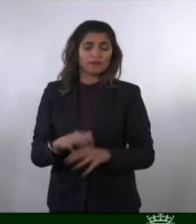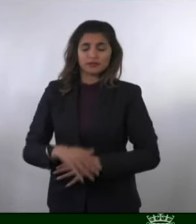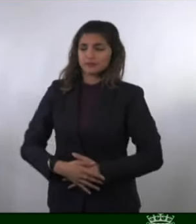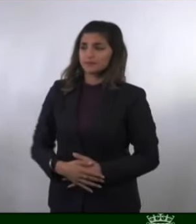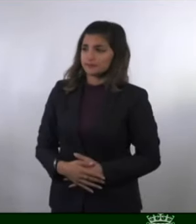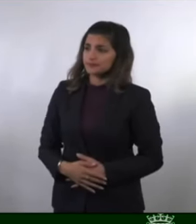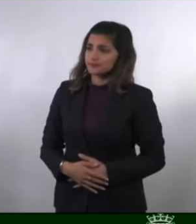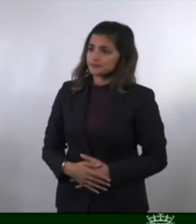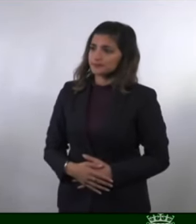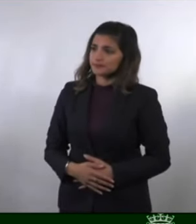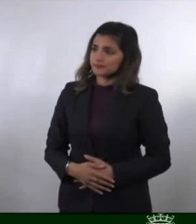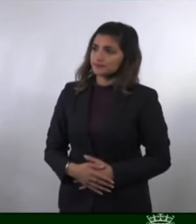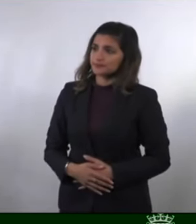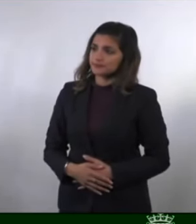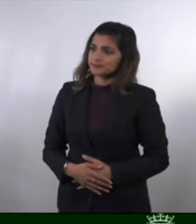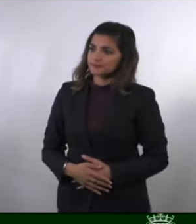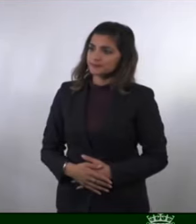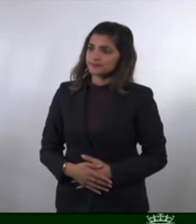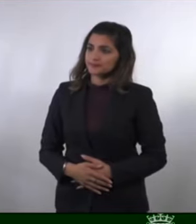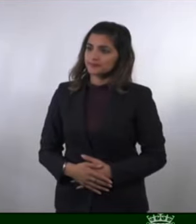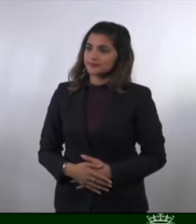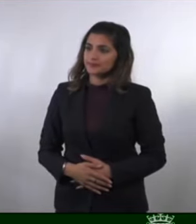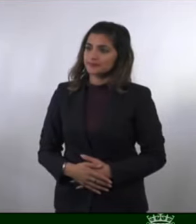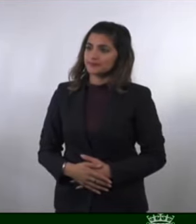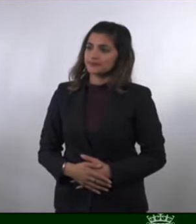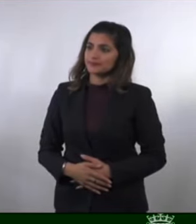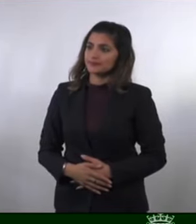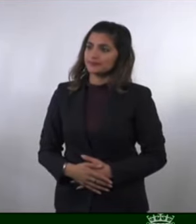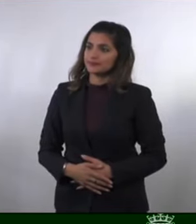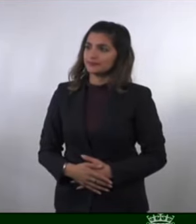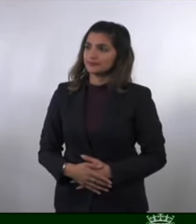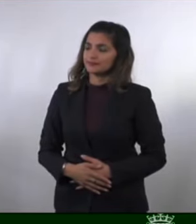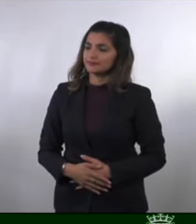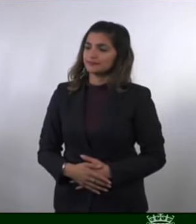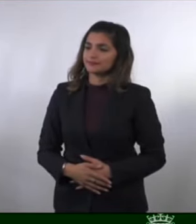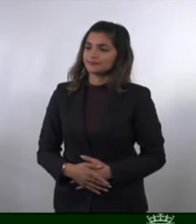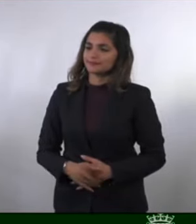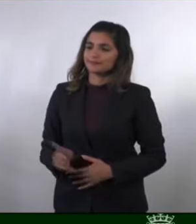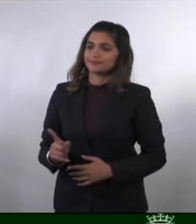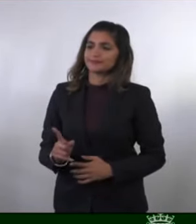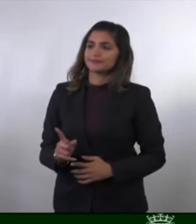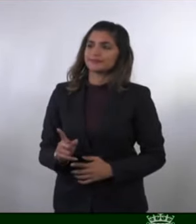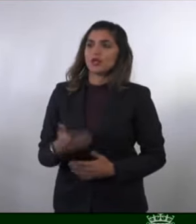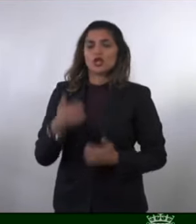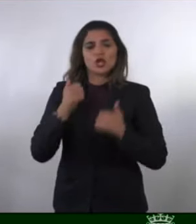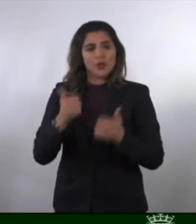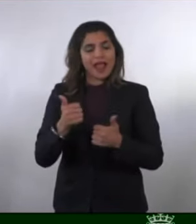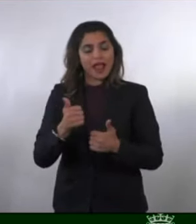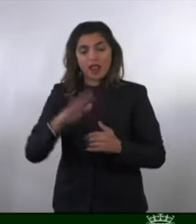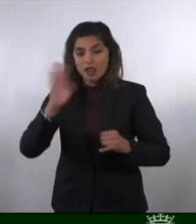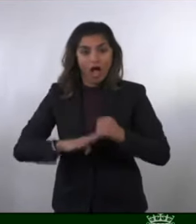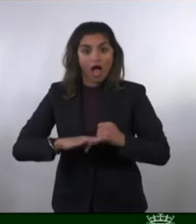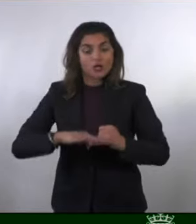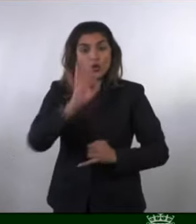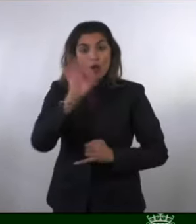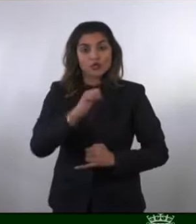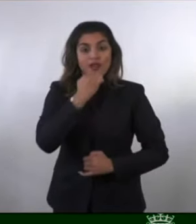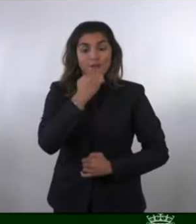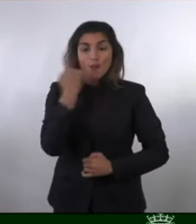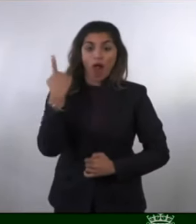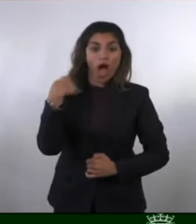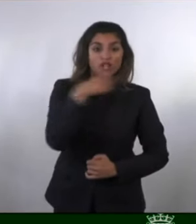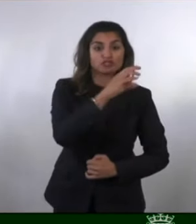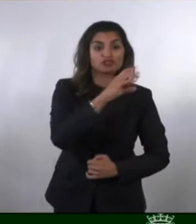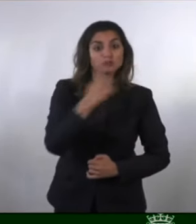the prize for patience and perseverance to ask question number 100, Jason